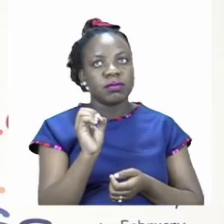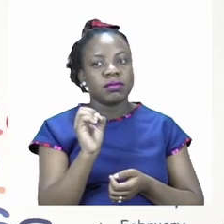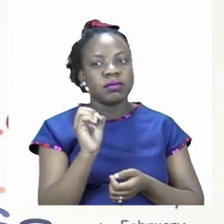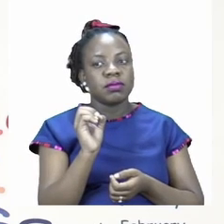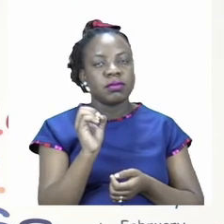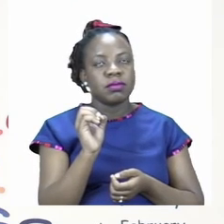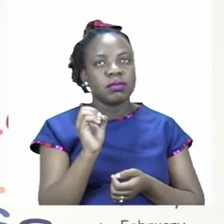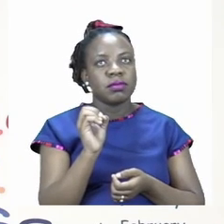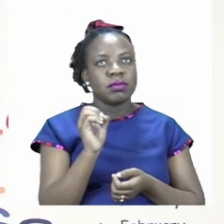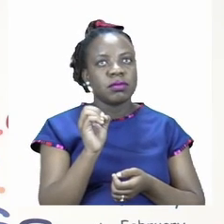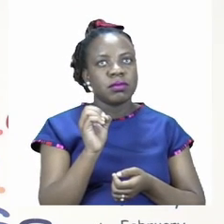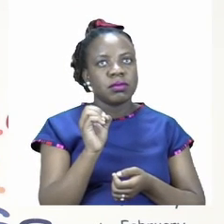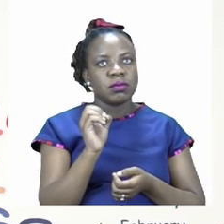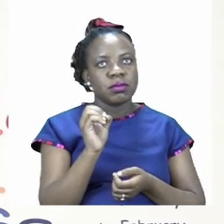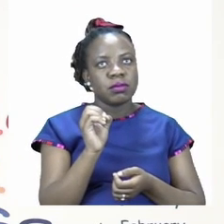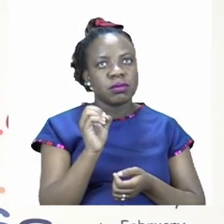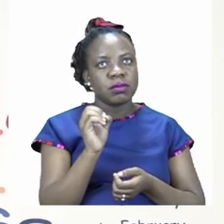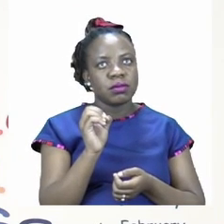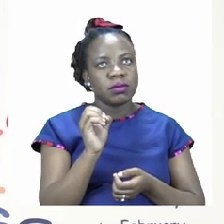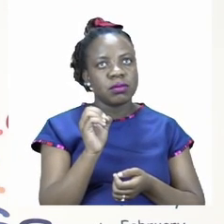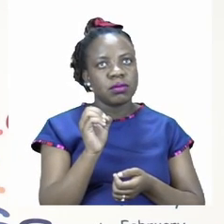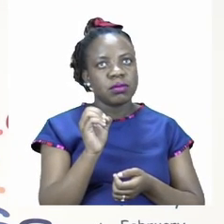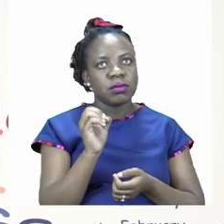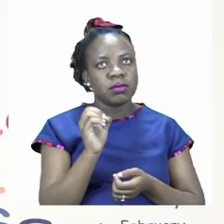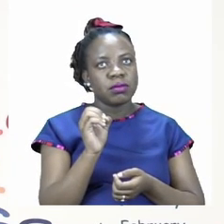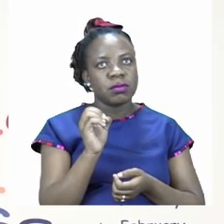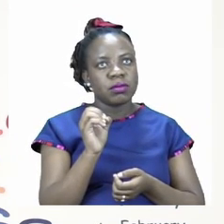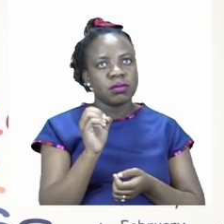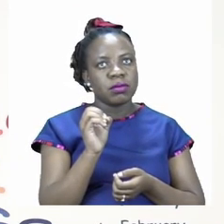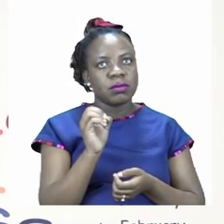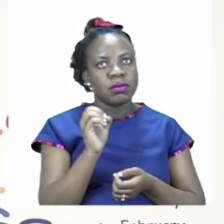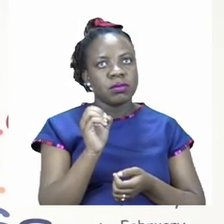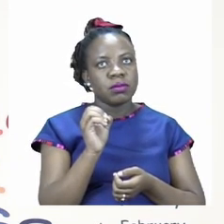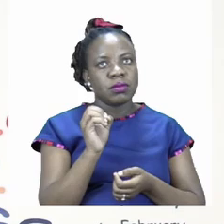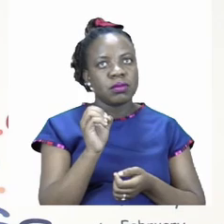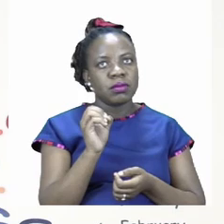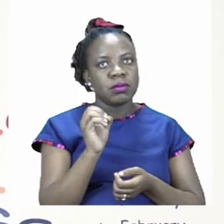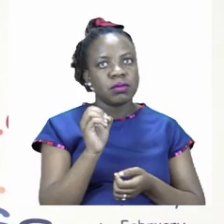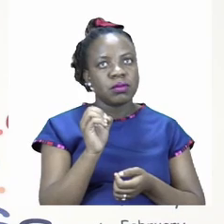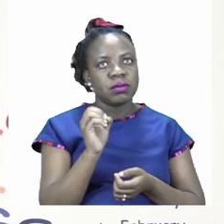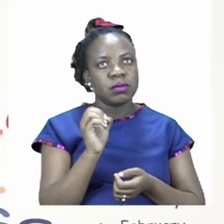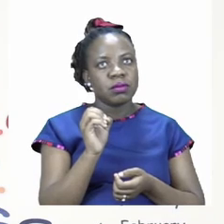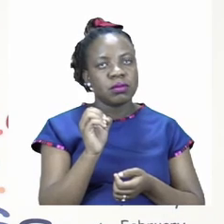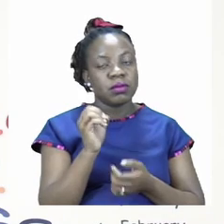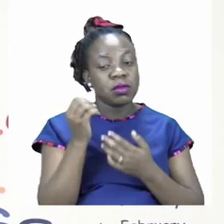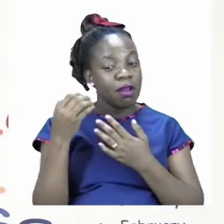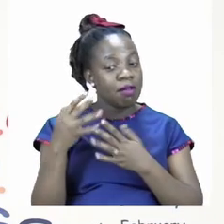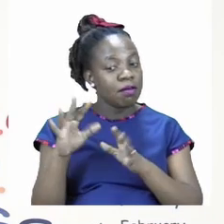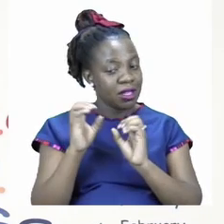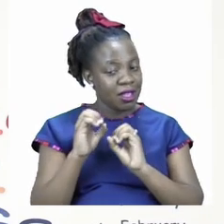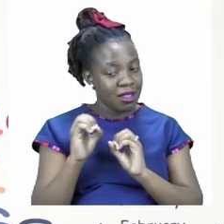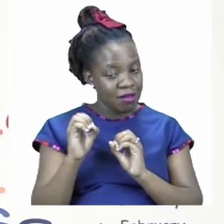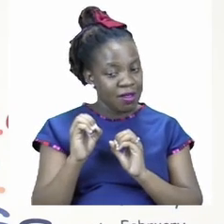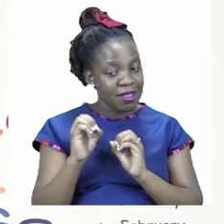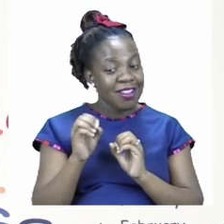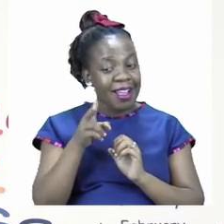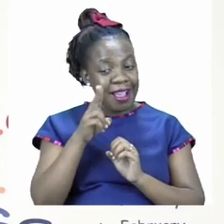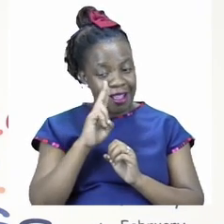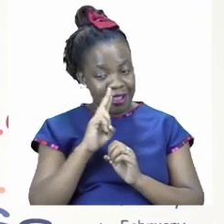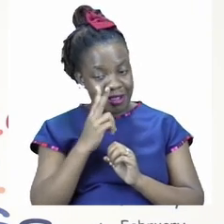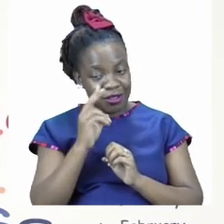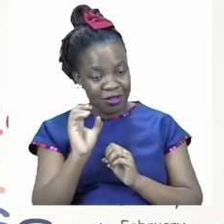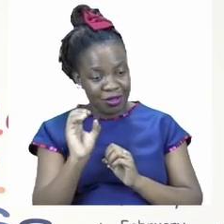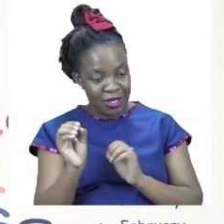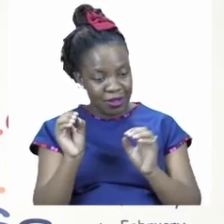let's go ahead and write our answer. But we are not done. We will take that same answer, which